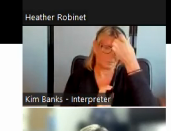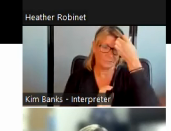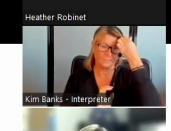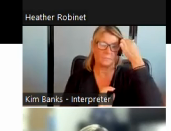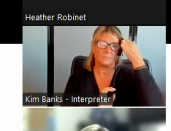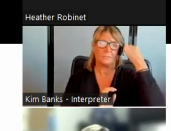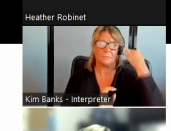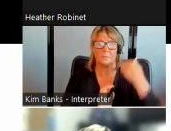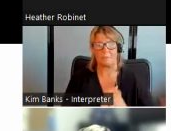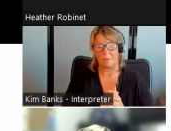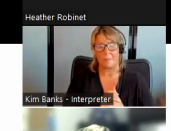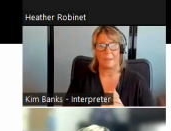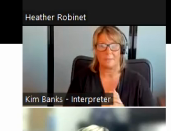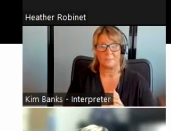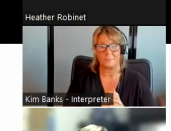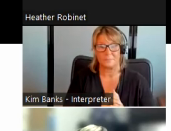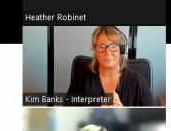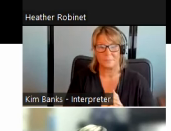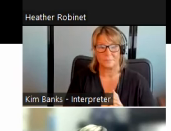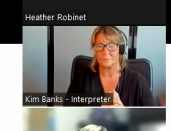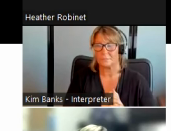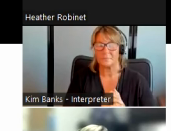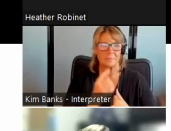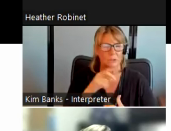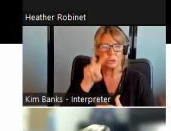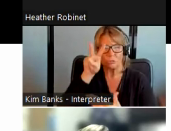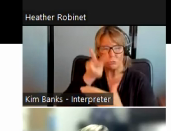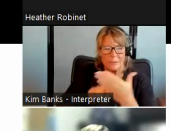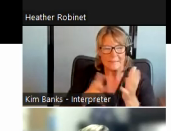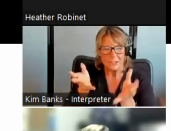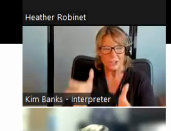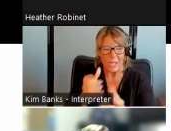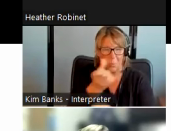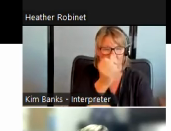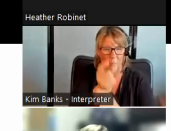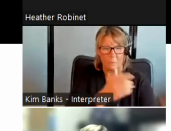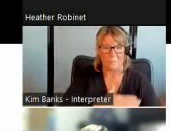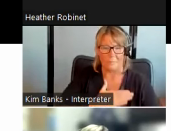I'm just going to scan the chat here because there's some discussion.